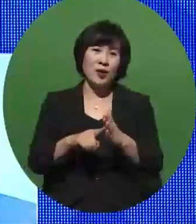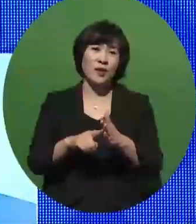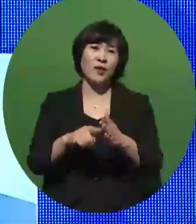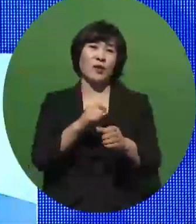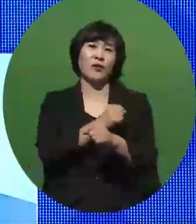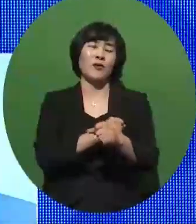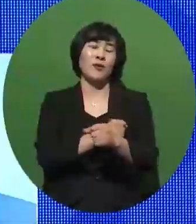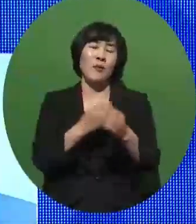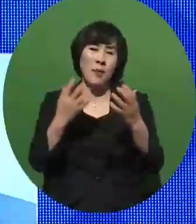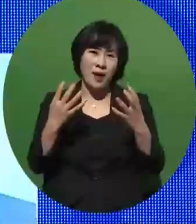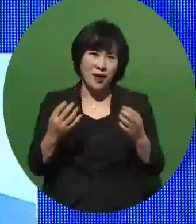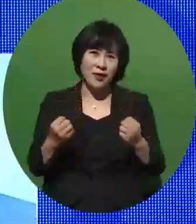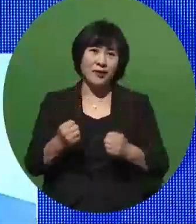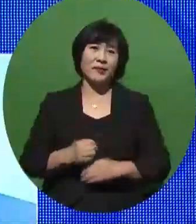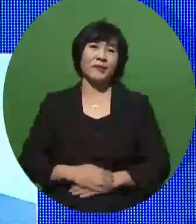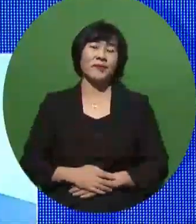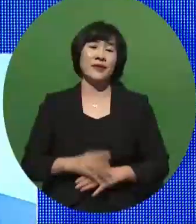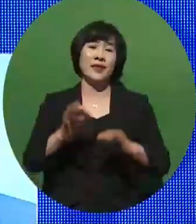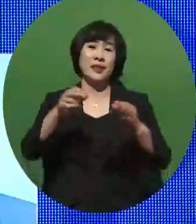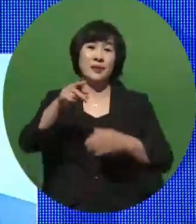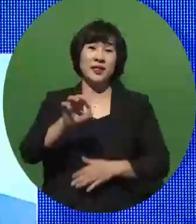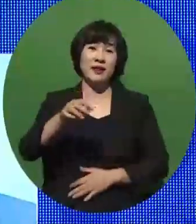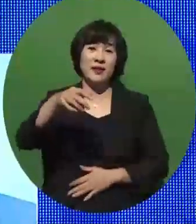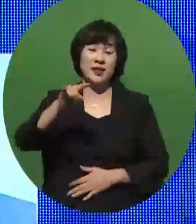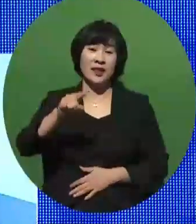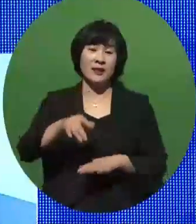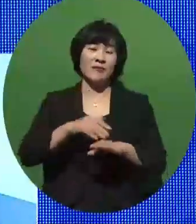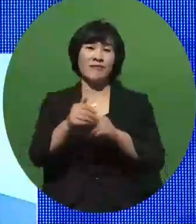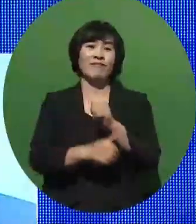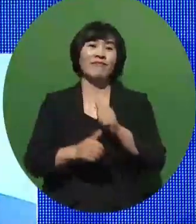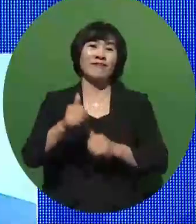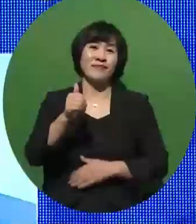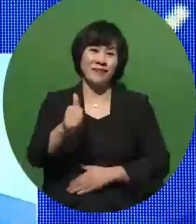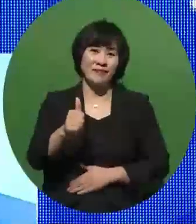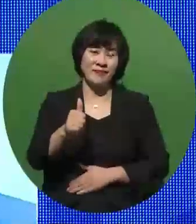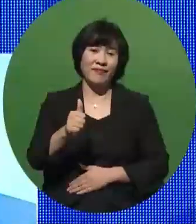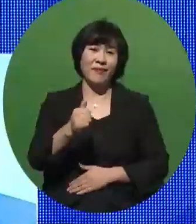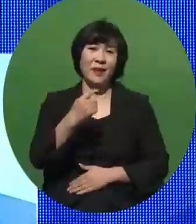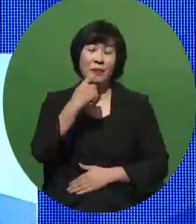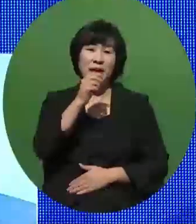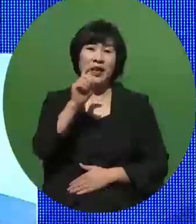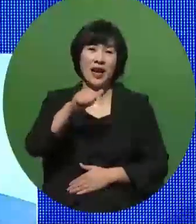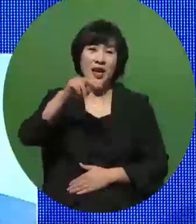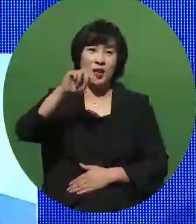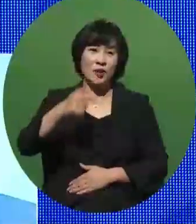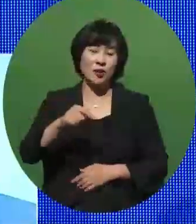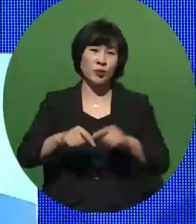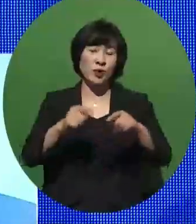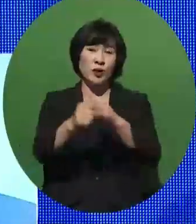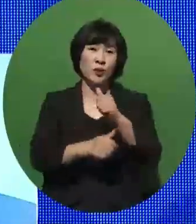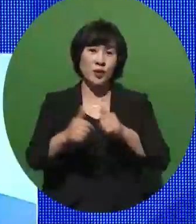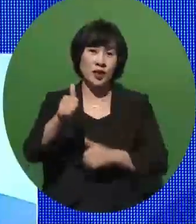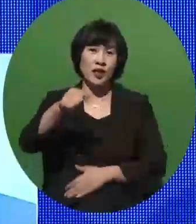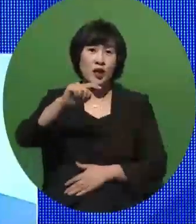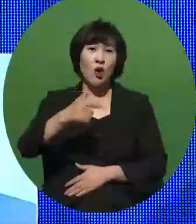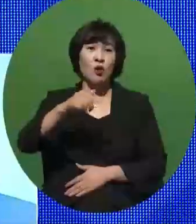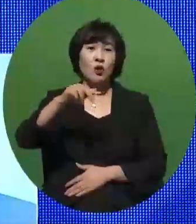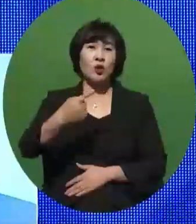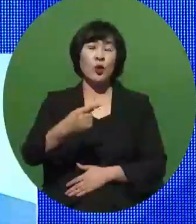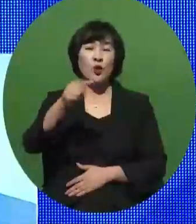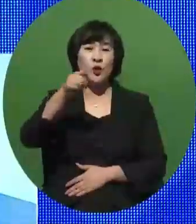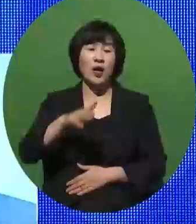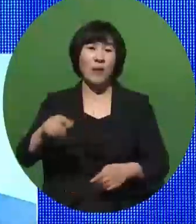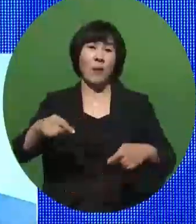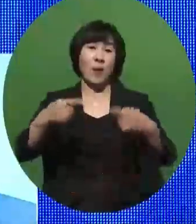President Kim Dae-jung was born, raised, and grown into a great politician. And first and foremost, I would like to express my deepest thanks to